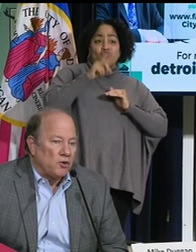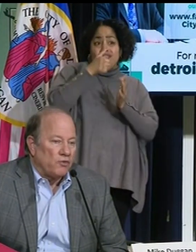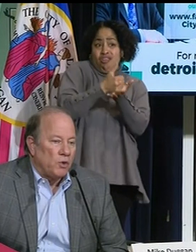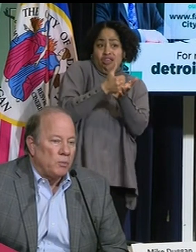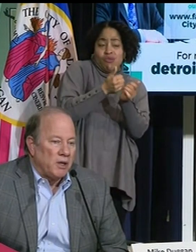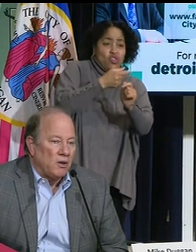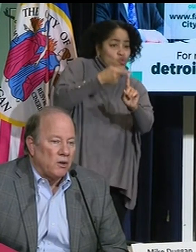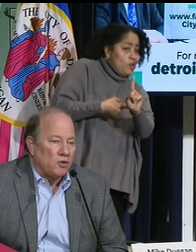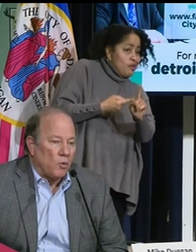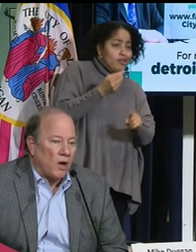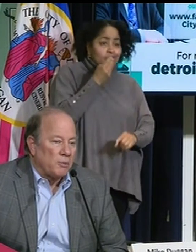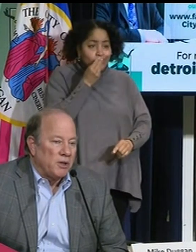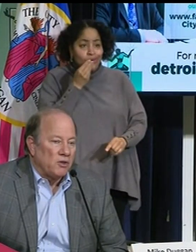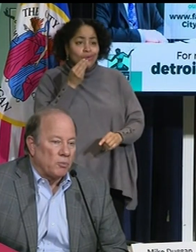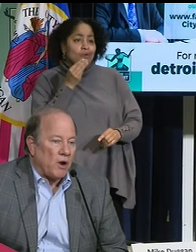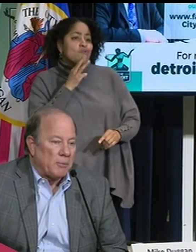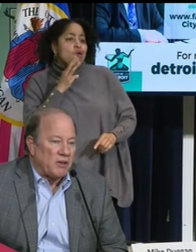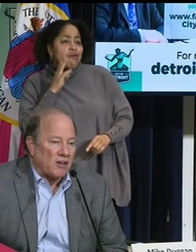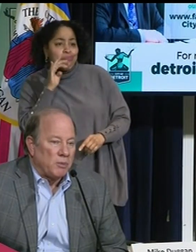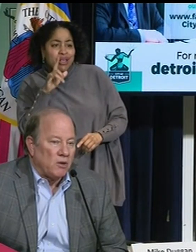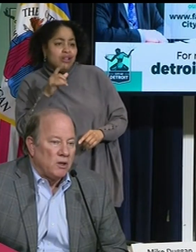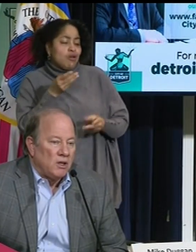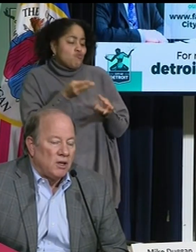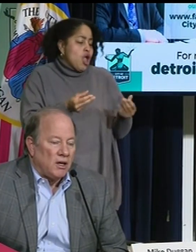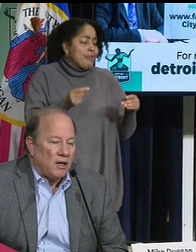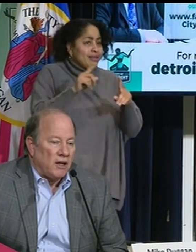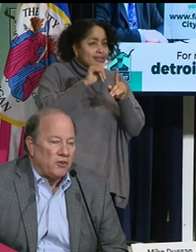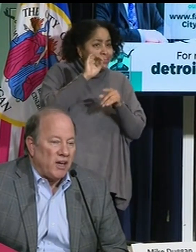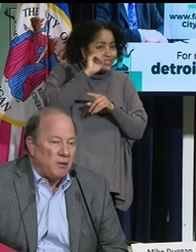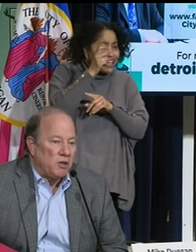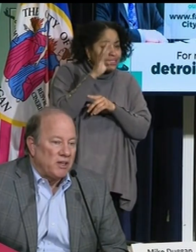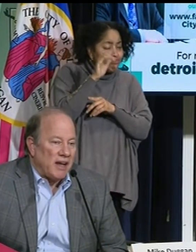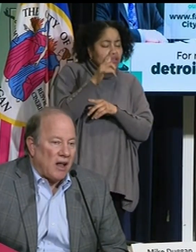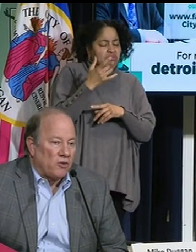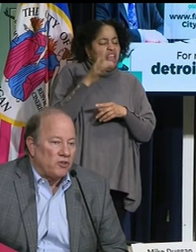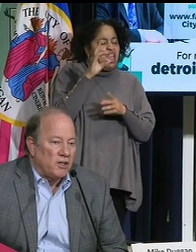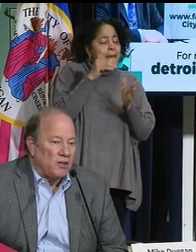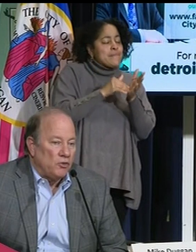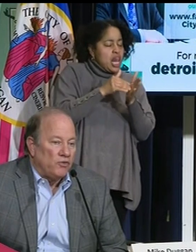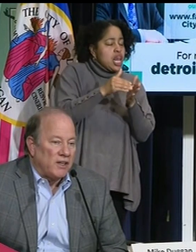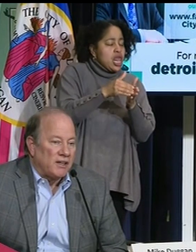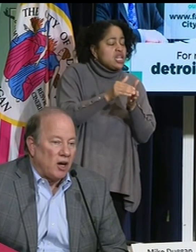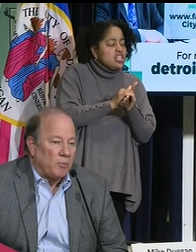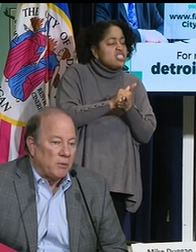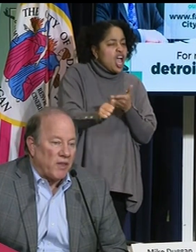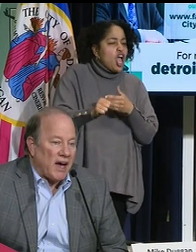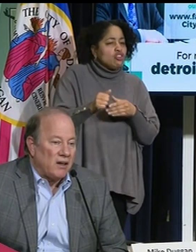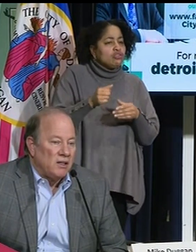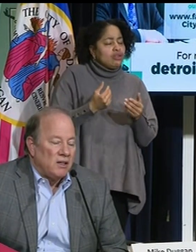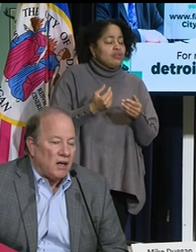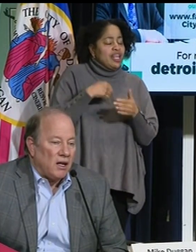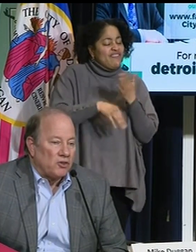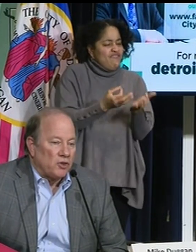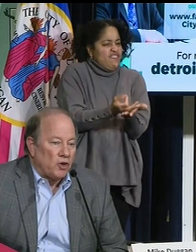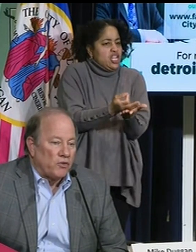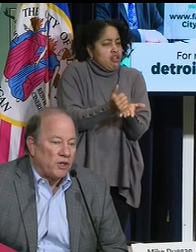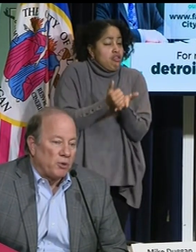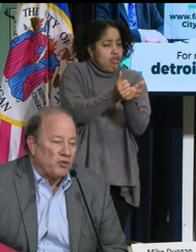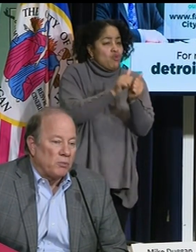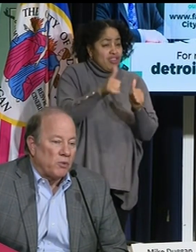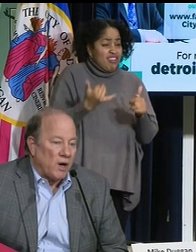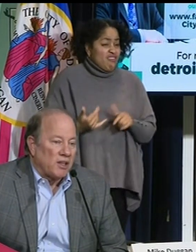bill, your food bill, your water bill, your property tax bill, there's $8 million in new funding to help you. With that, I'll turn